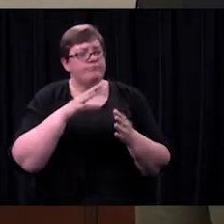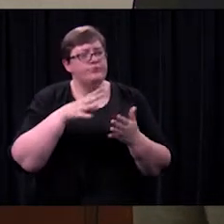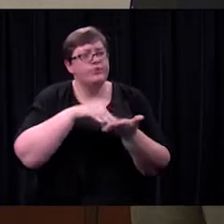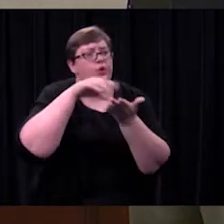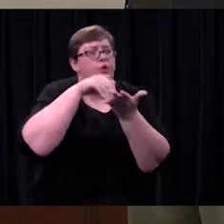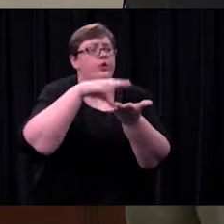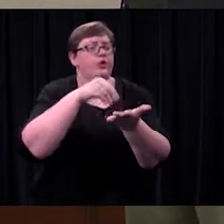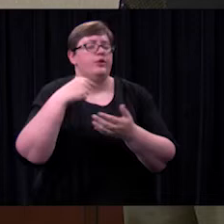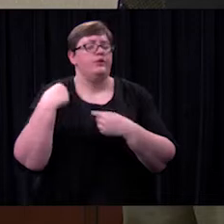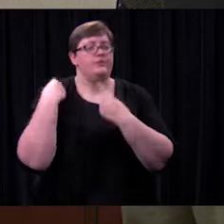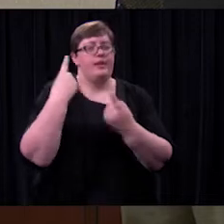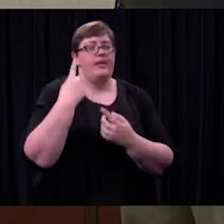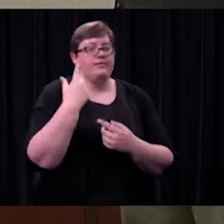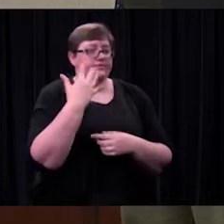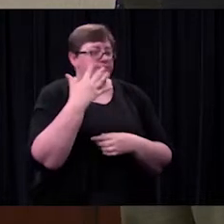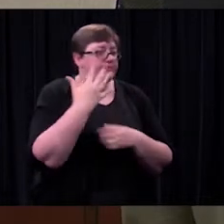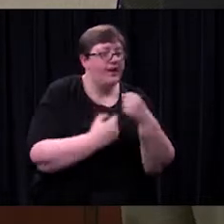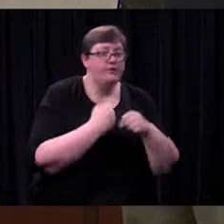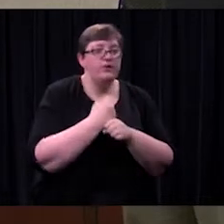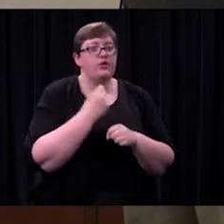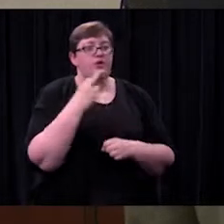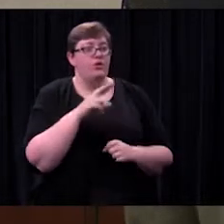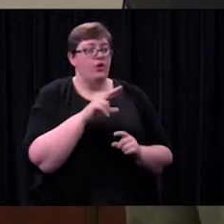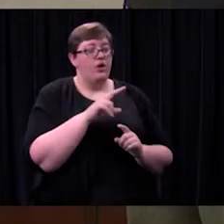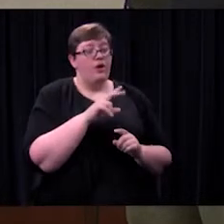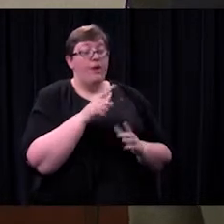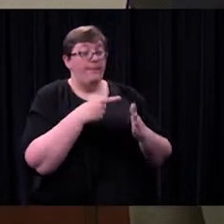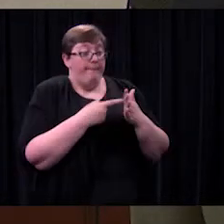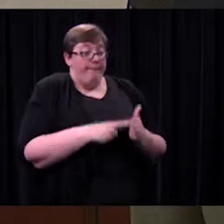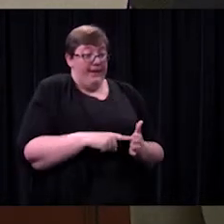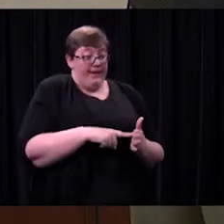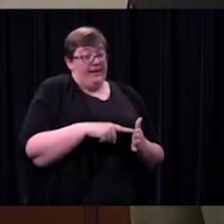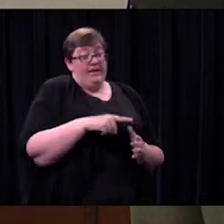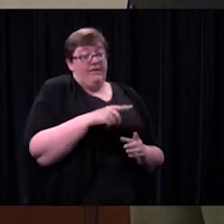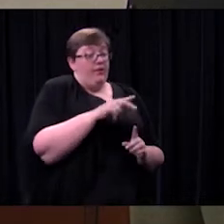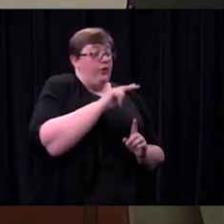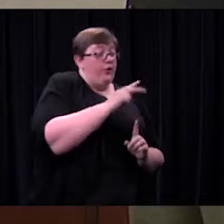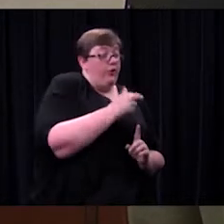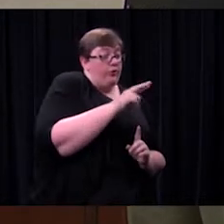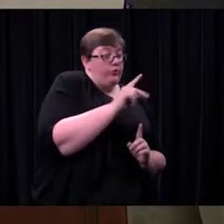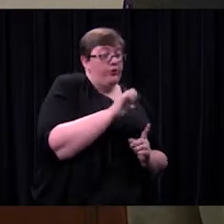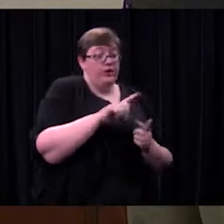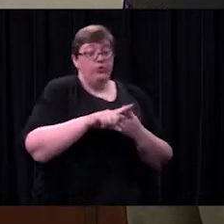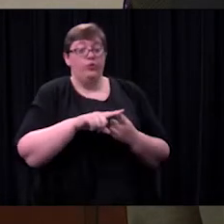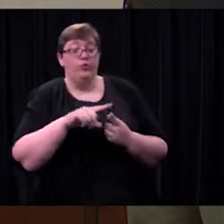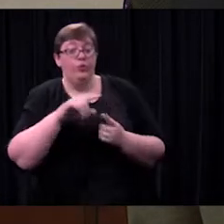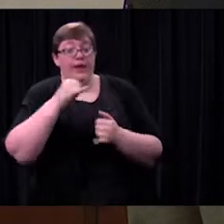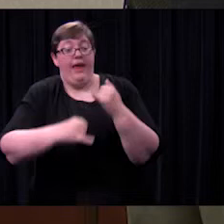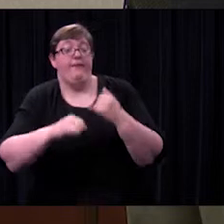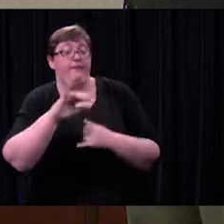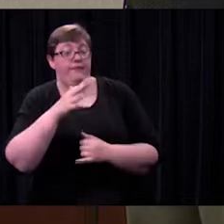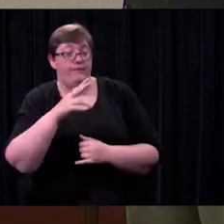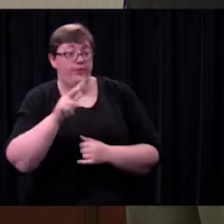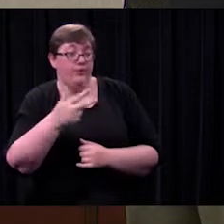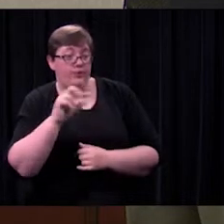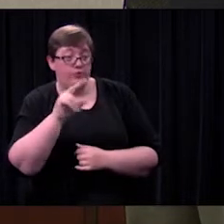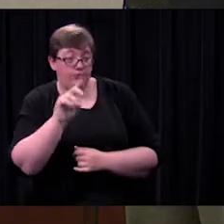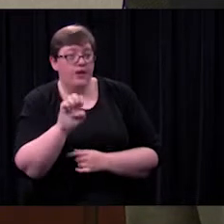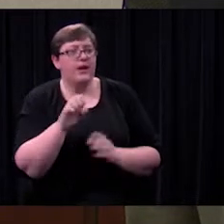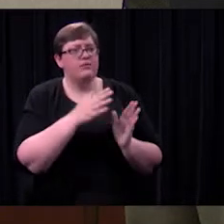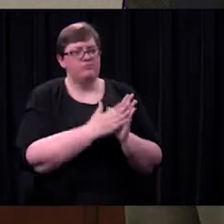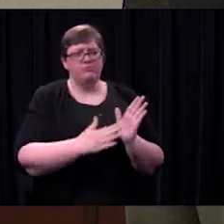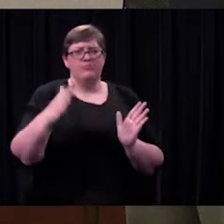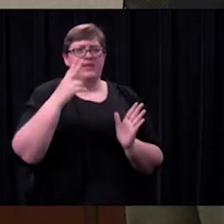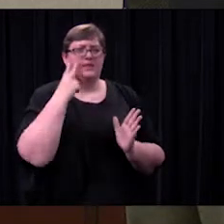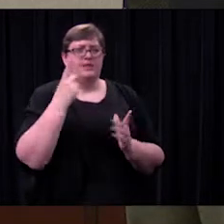grade grown from the beginning of third grade to the end of third grade, or first grade to fifth grade, those kinds of things. And so I think that's one of the